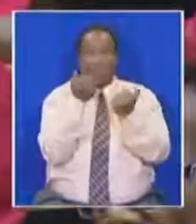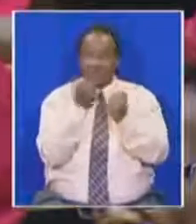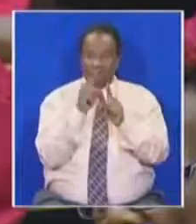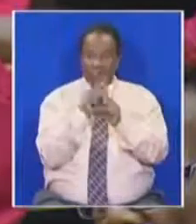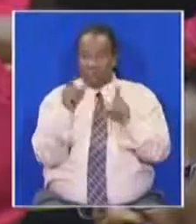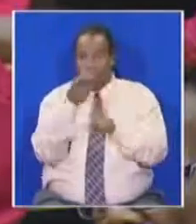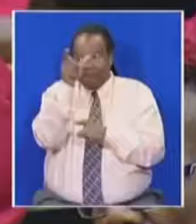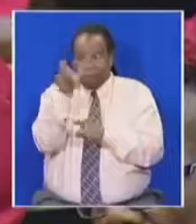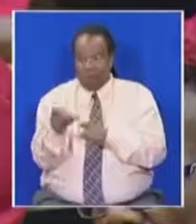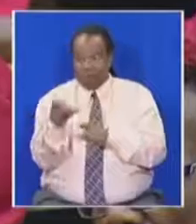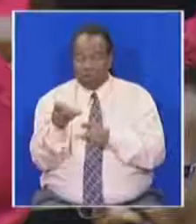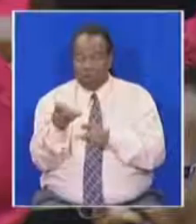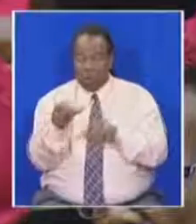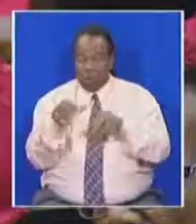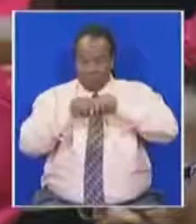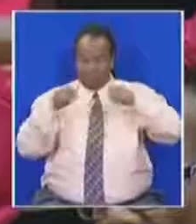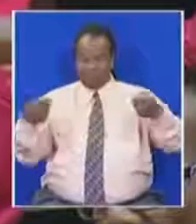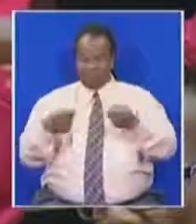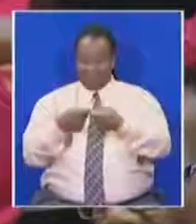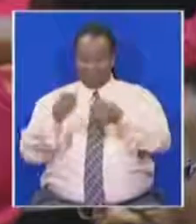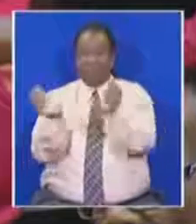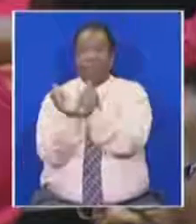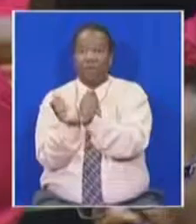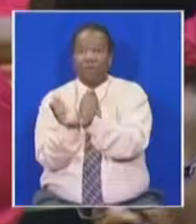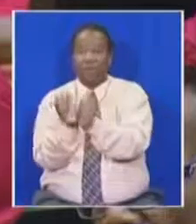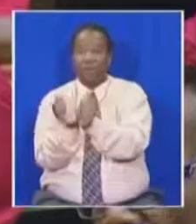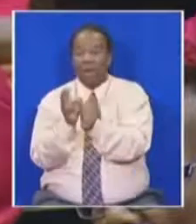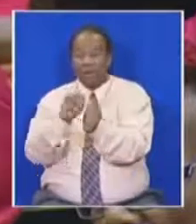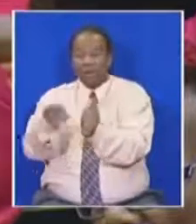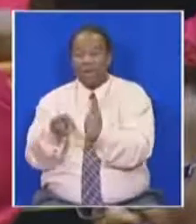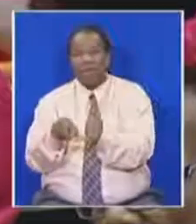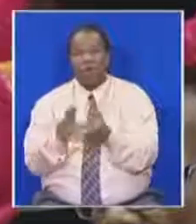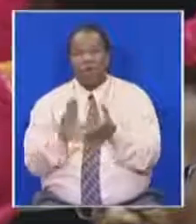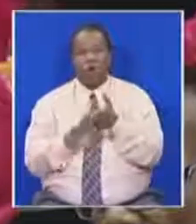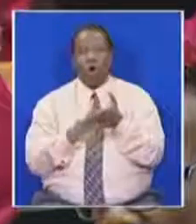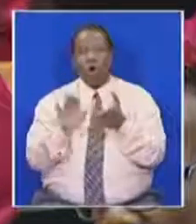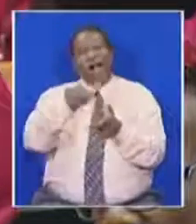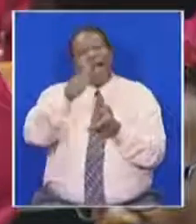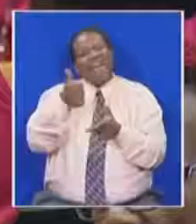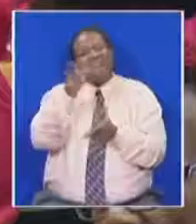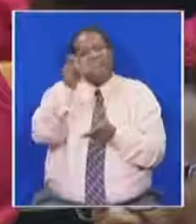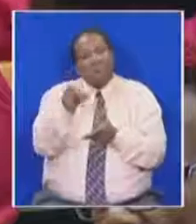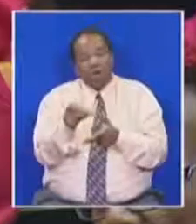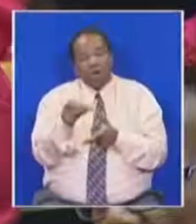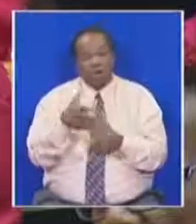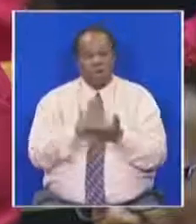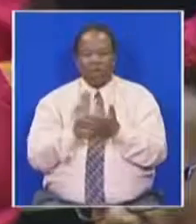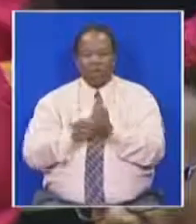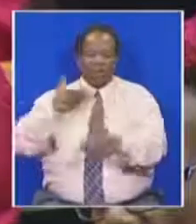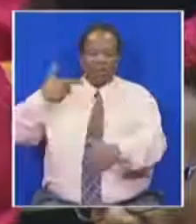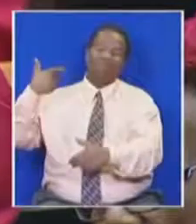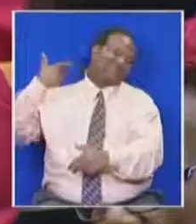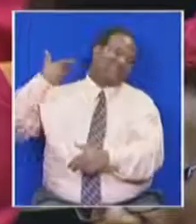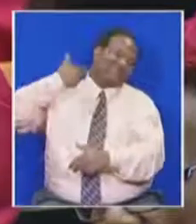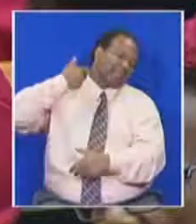be used against members of parliament, including injections. They are having injections. If there